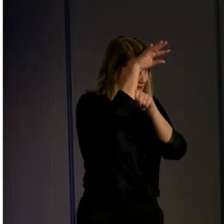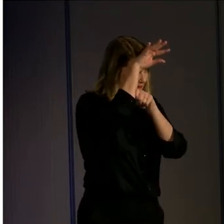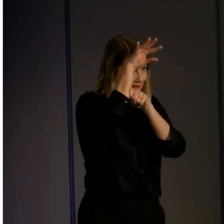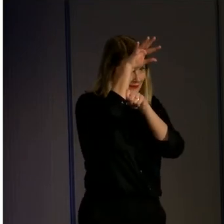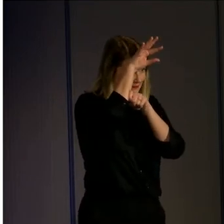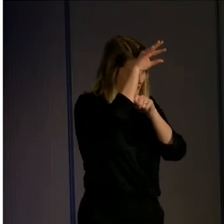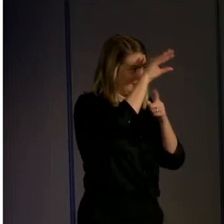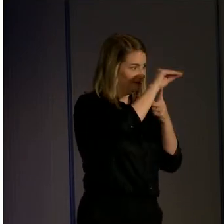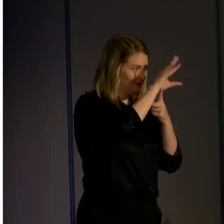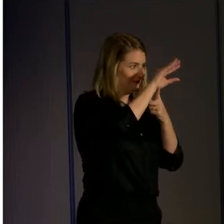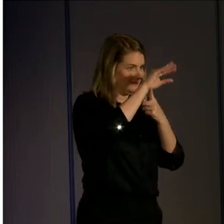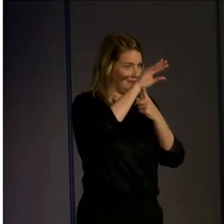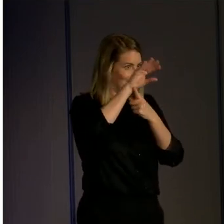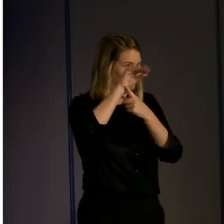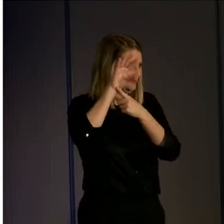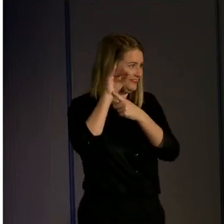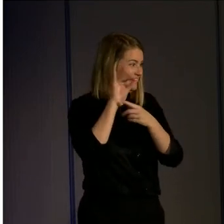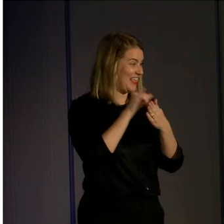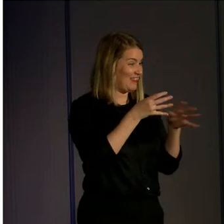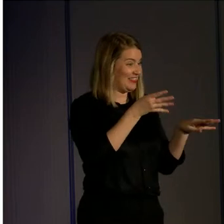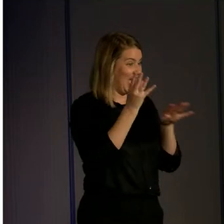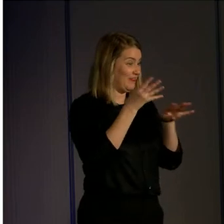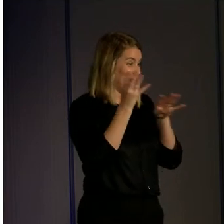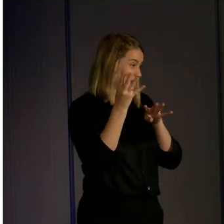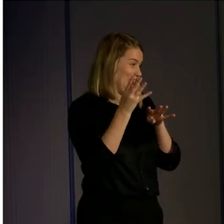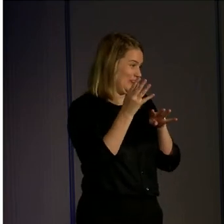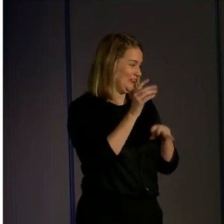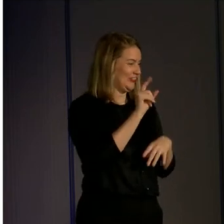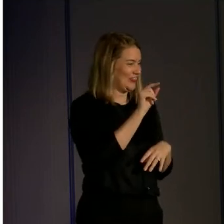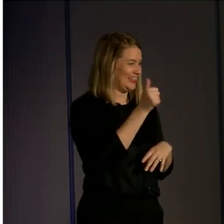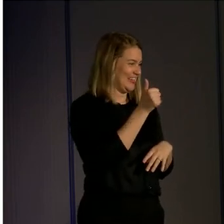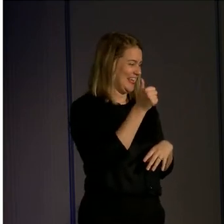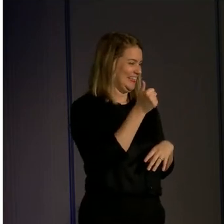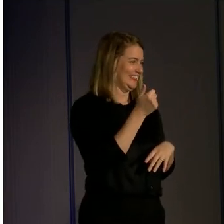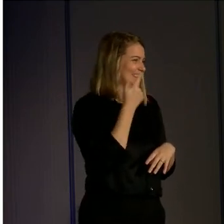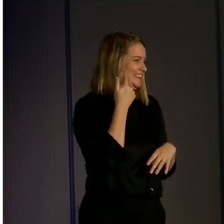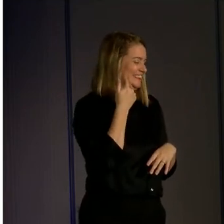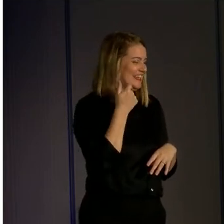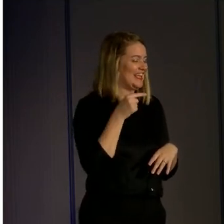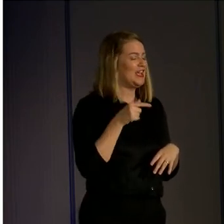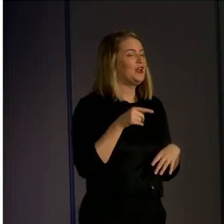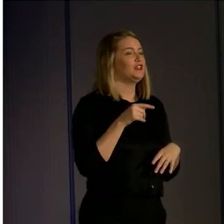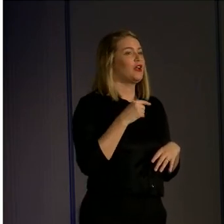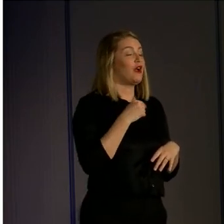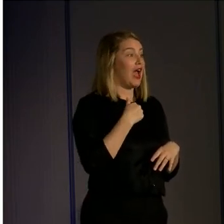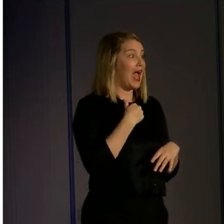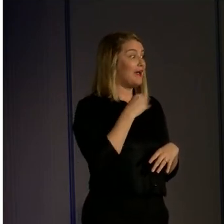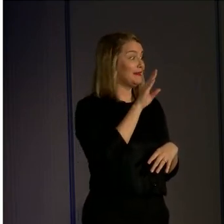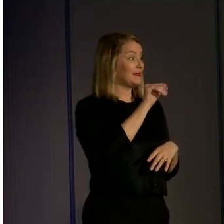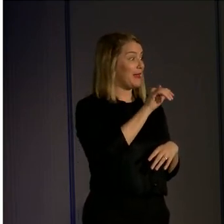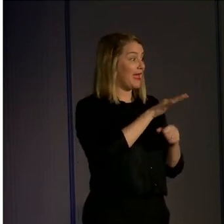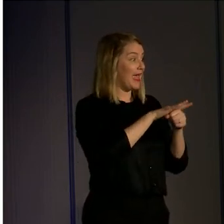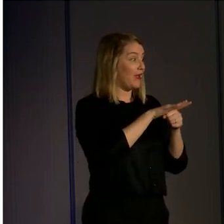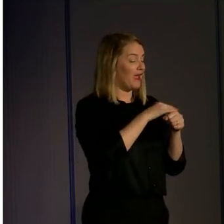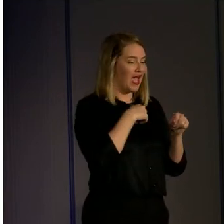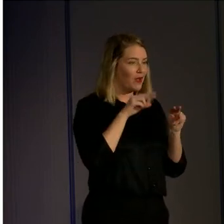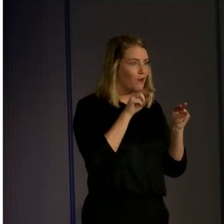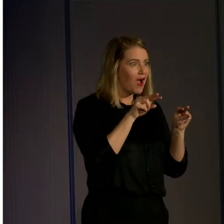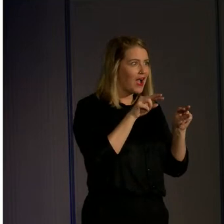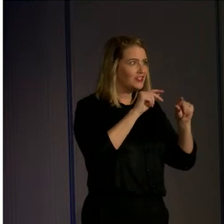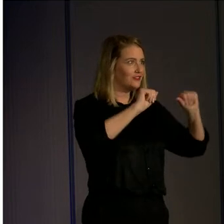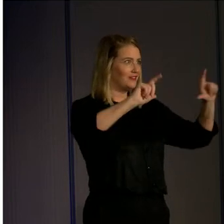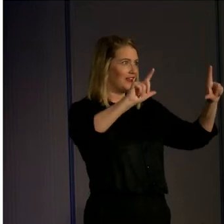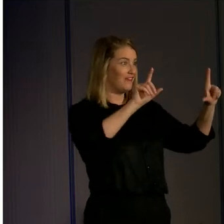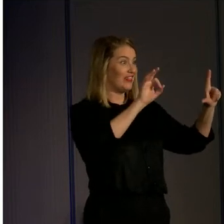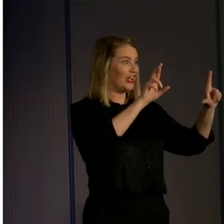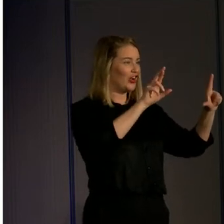streaming the CSUN 2010. I was actually up in the Bay Area watching every 30 seconds refreshing Flickr so I could